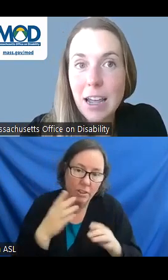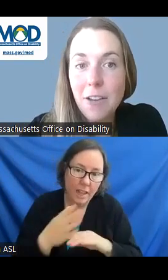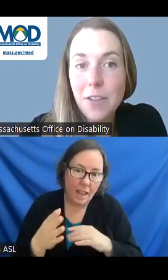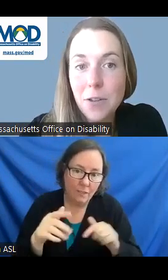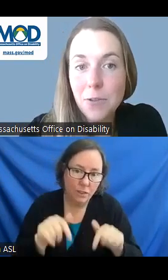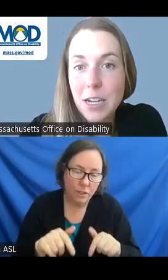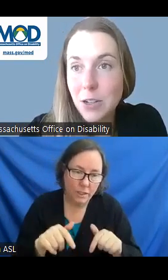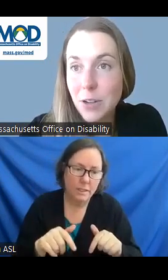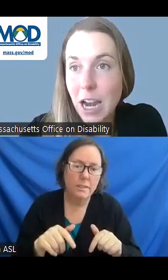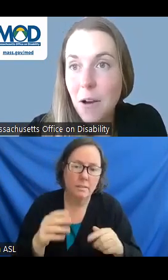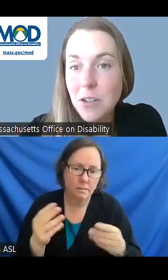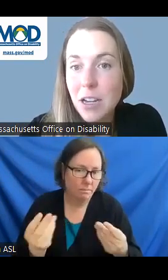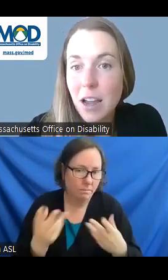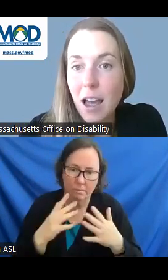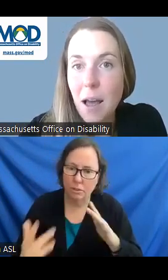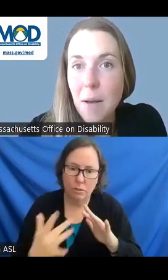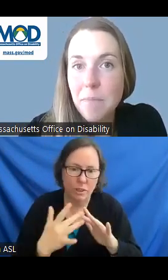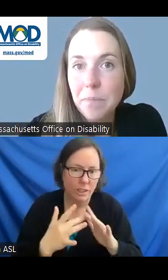fact, feel free to reach out.